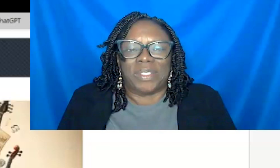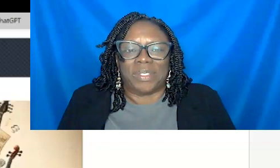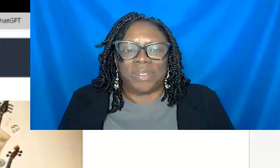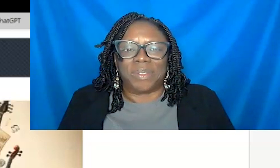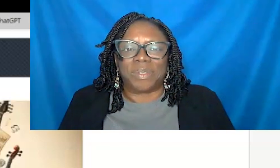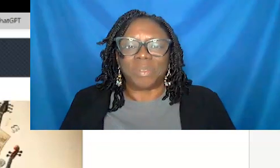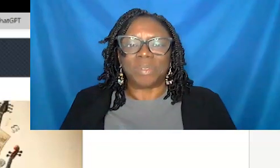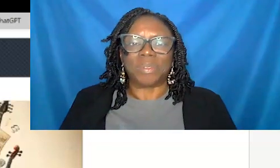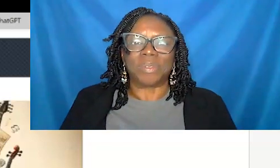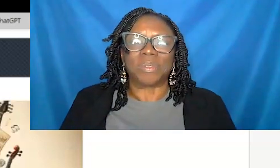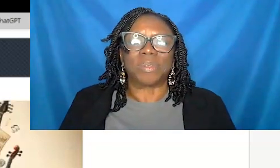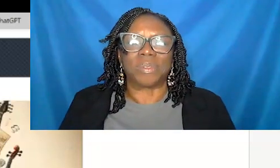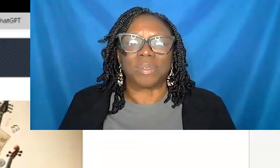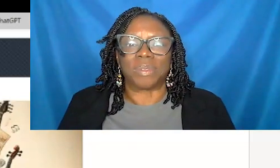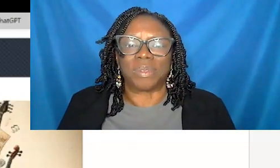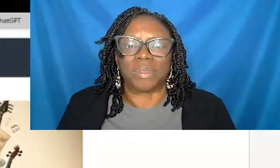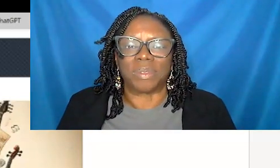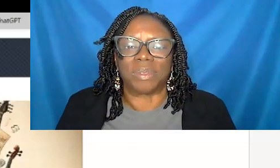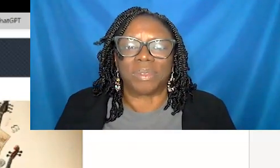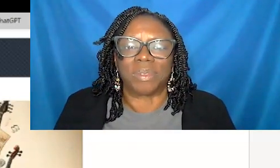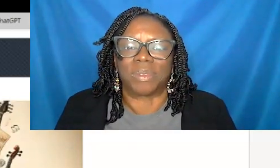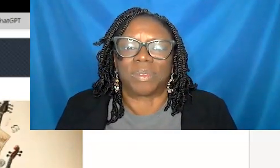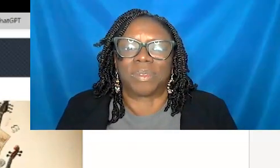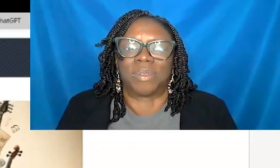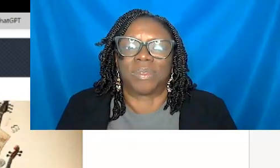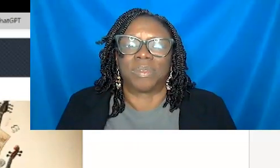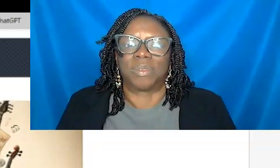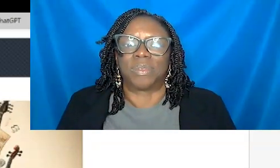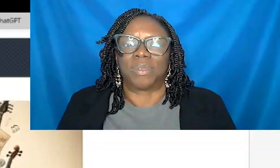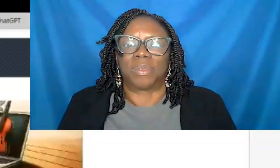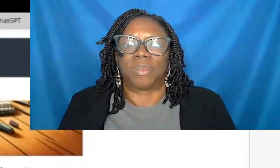Yeah. Can you regenerate, right?